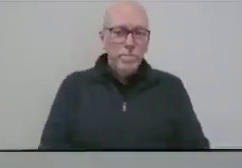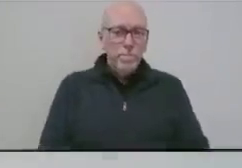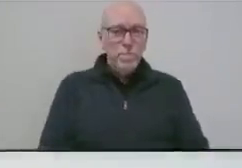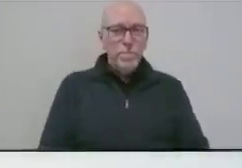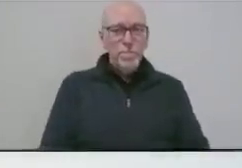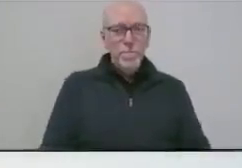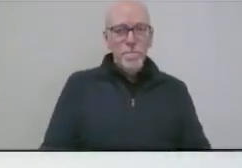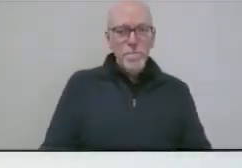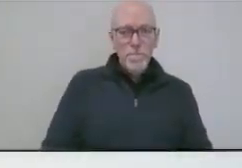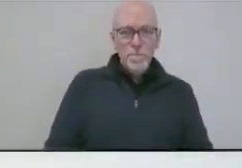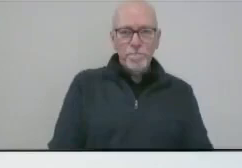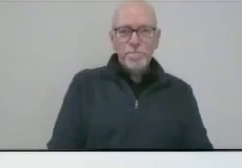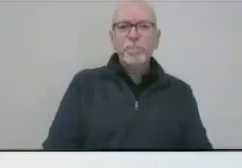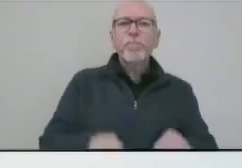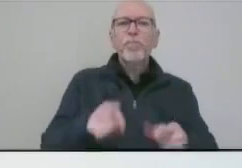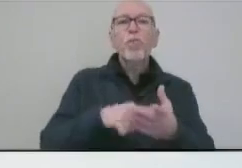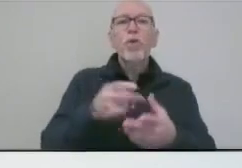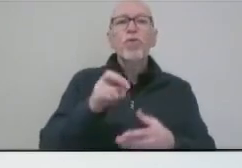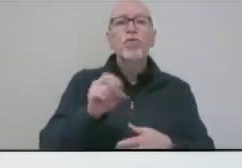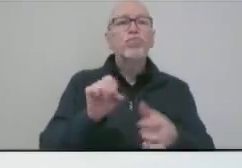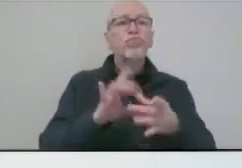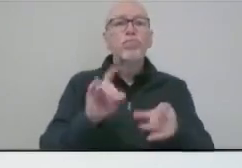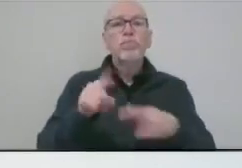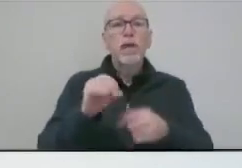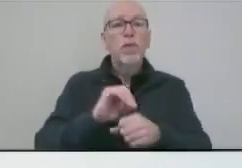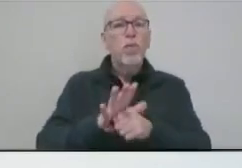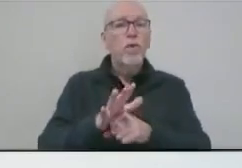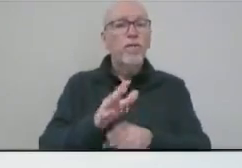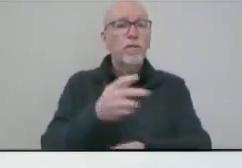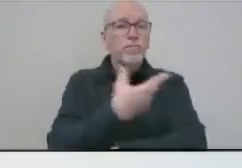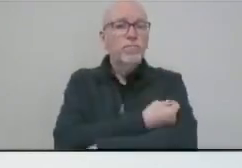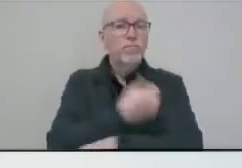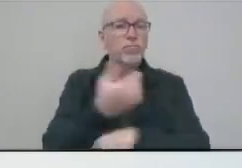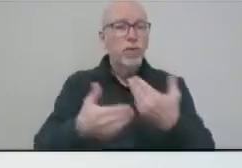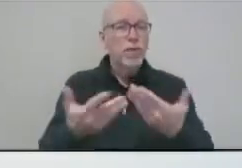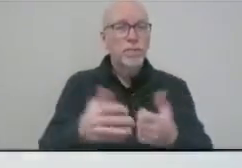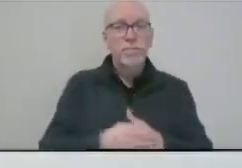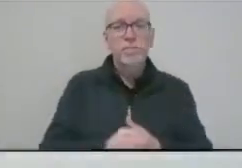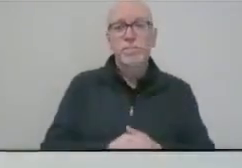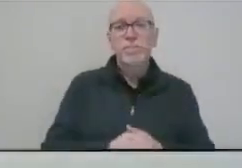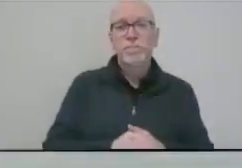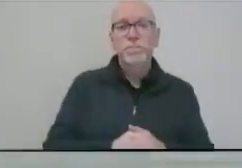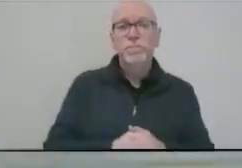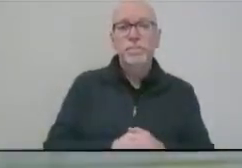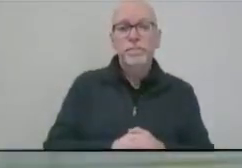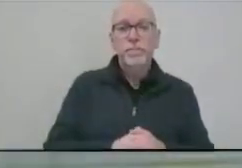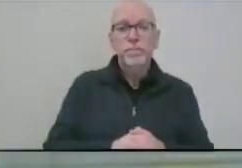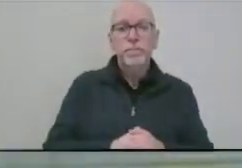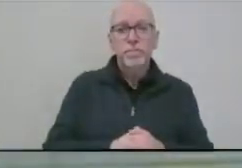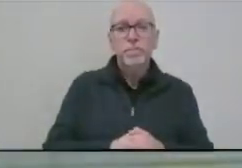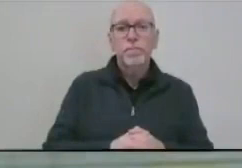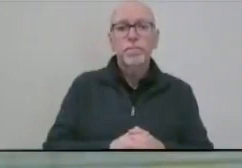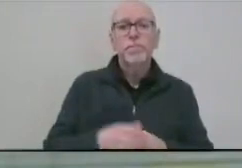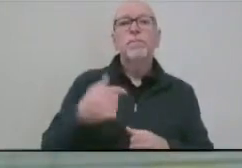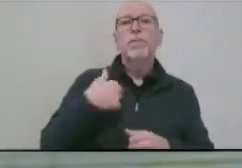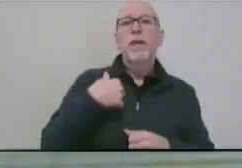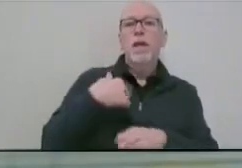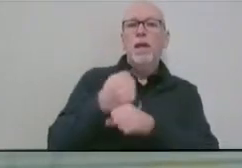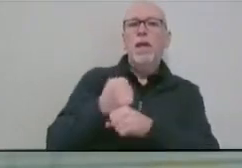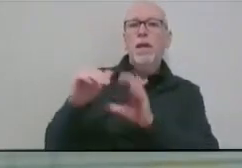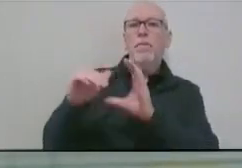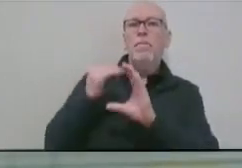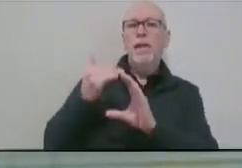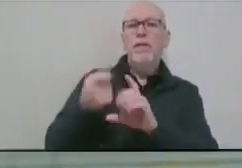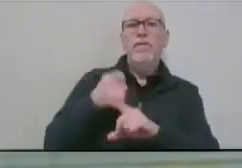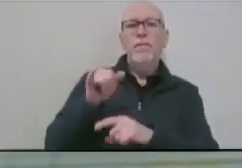Here's what Hoosiers are saying about the COVID-19 vaccination process. I was sent an email through Indiana